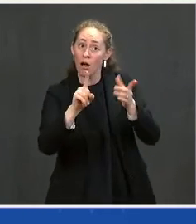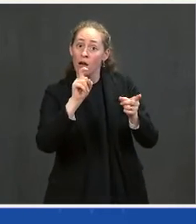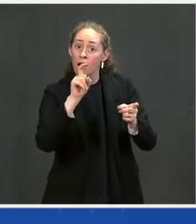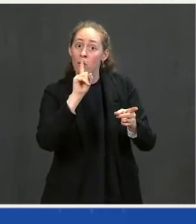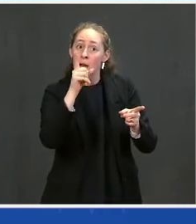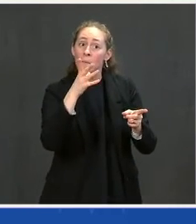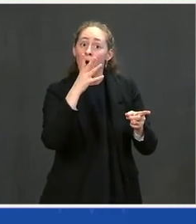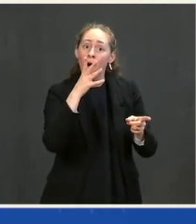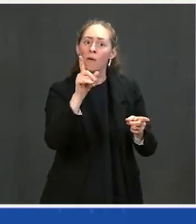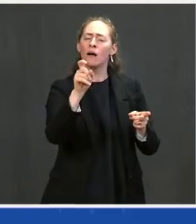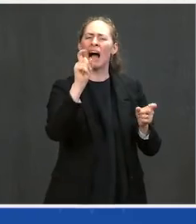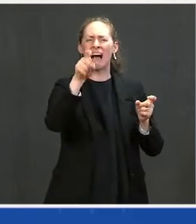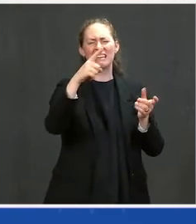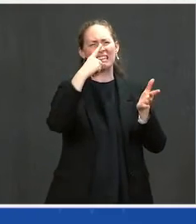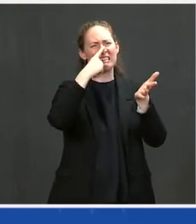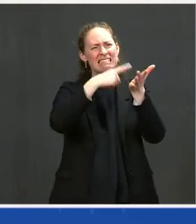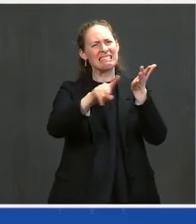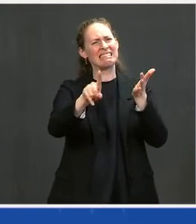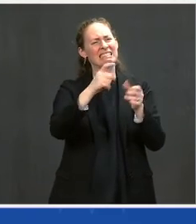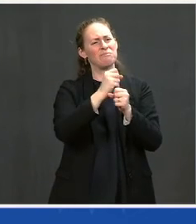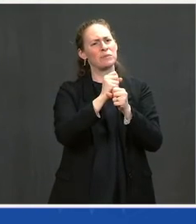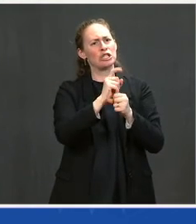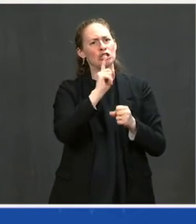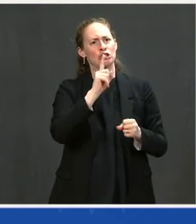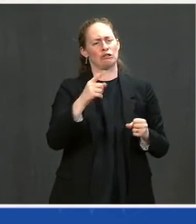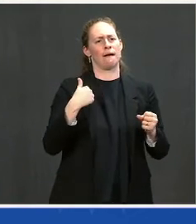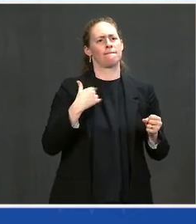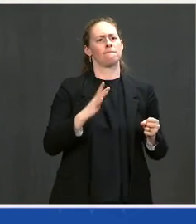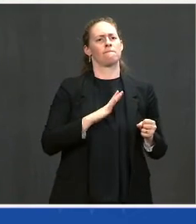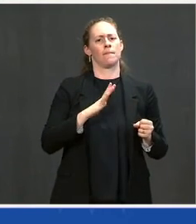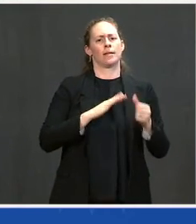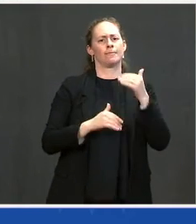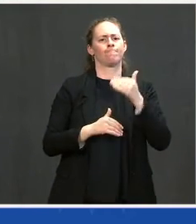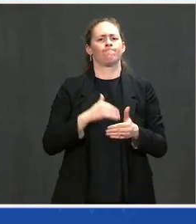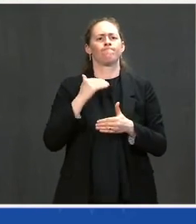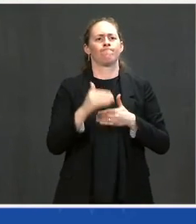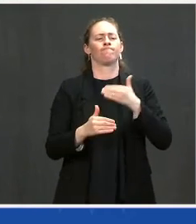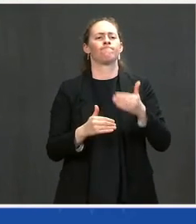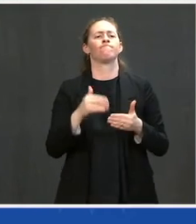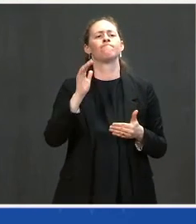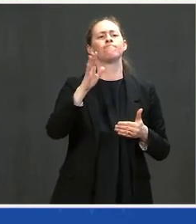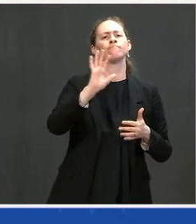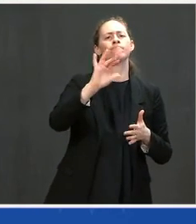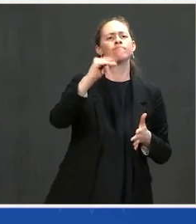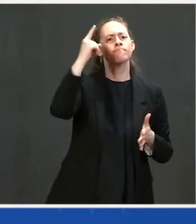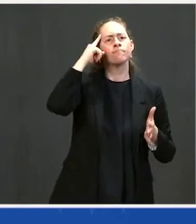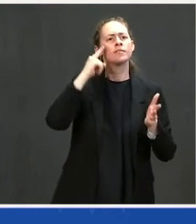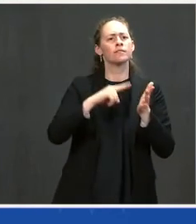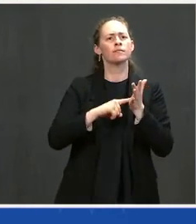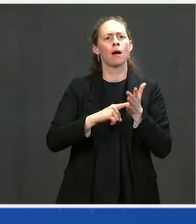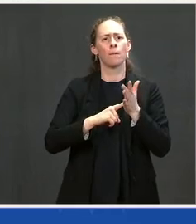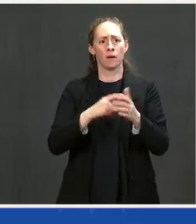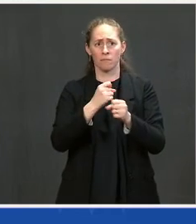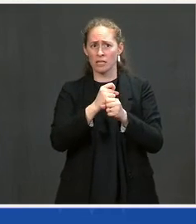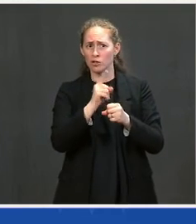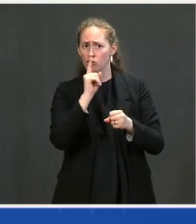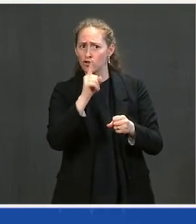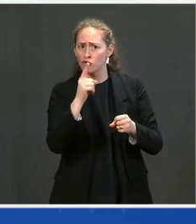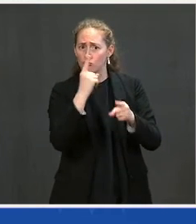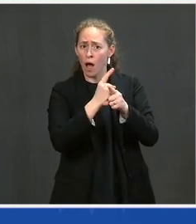to do that. There's ways to do that, a little bit like determining whether or not you got the right code for your credit card.